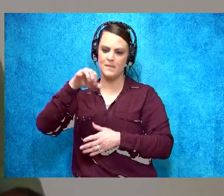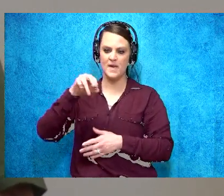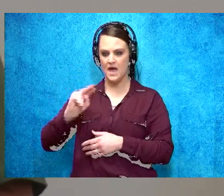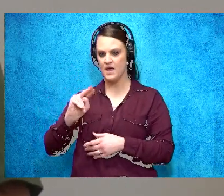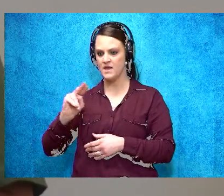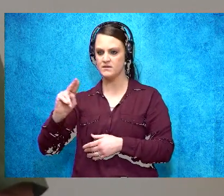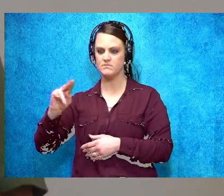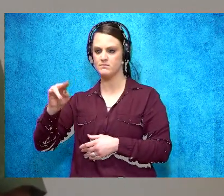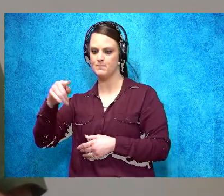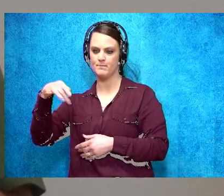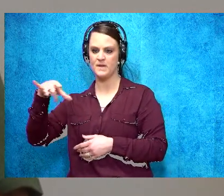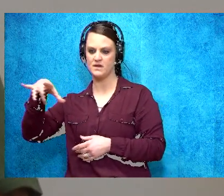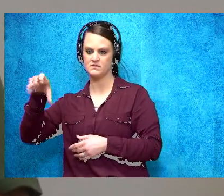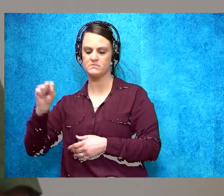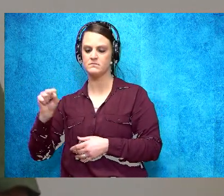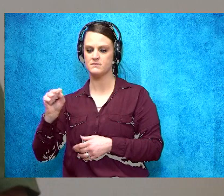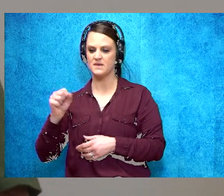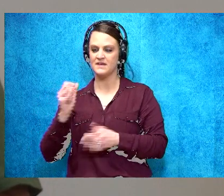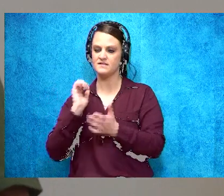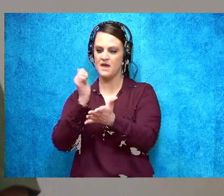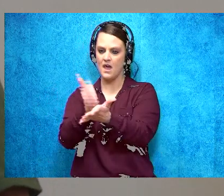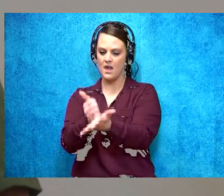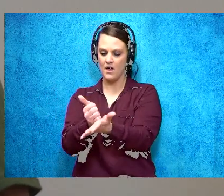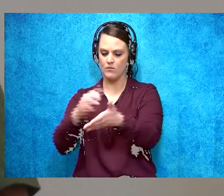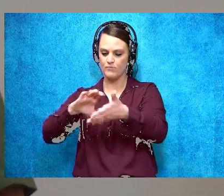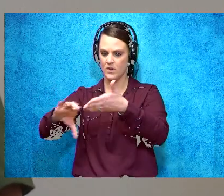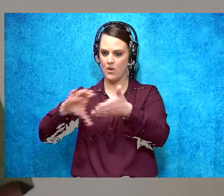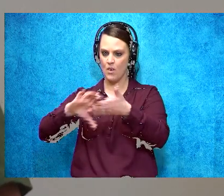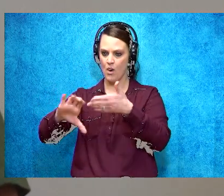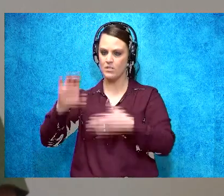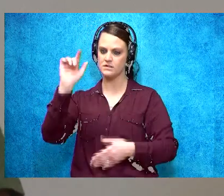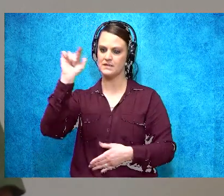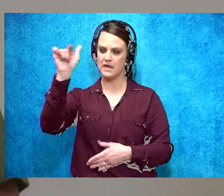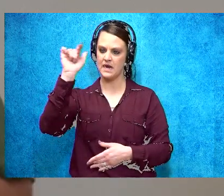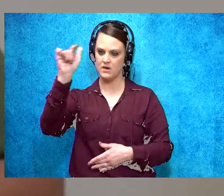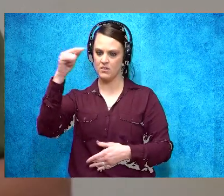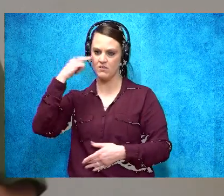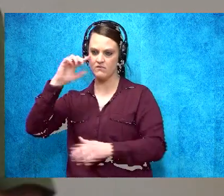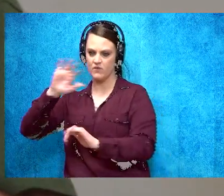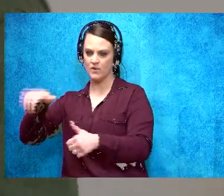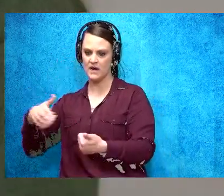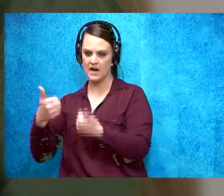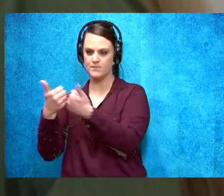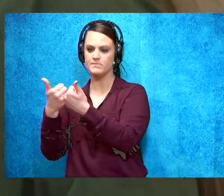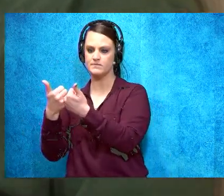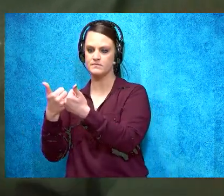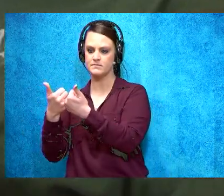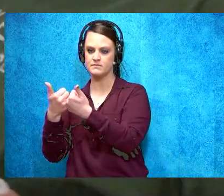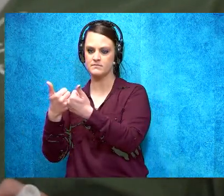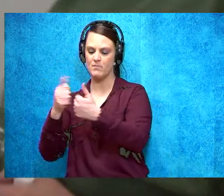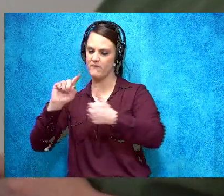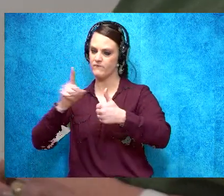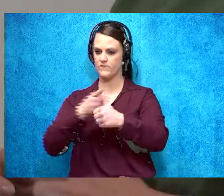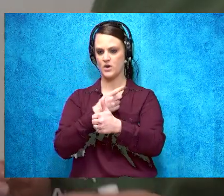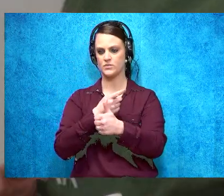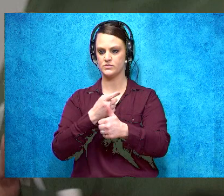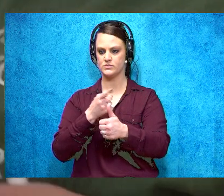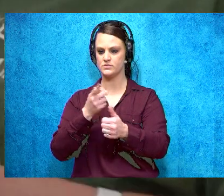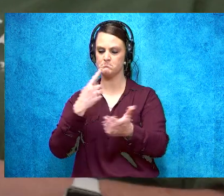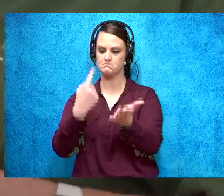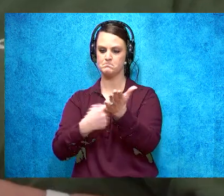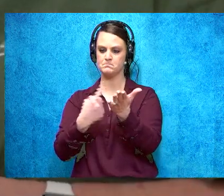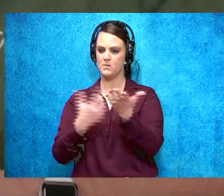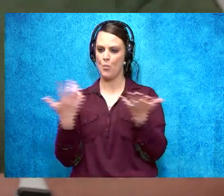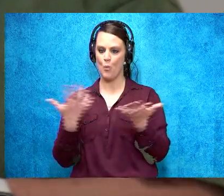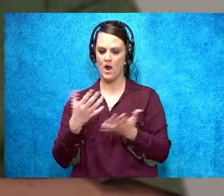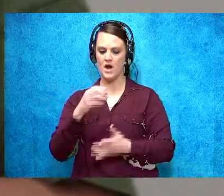you make the cards that we're going to use later on for the game. The first thing I want to talk about, though, we are working